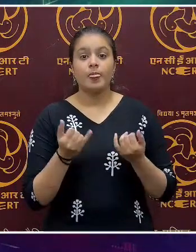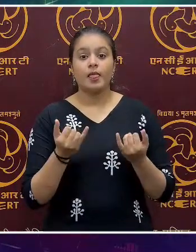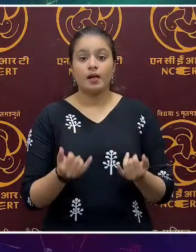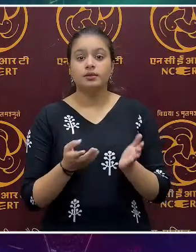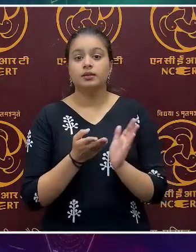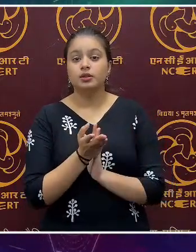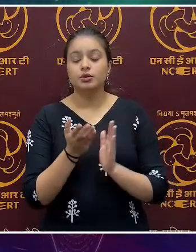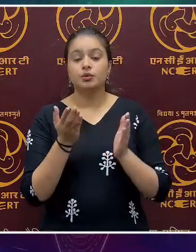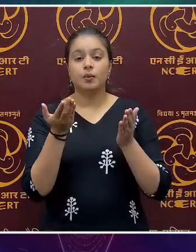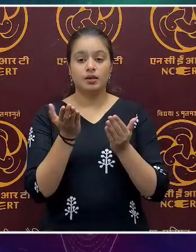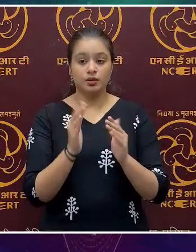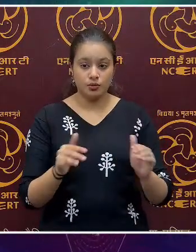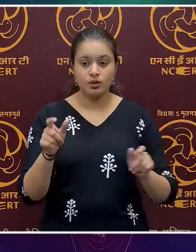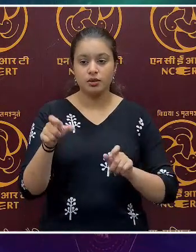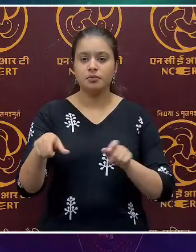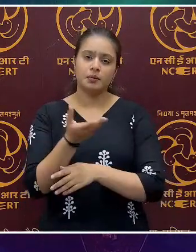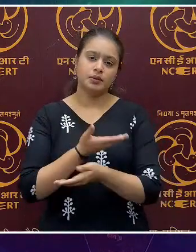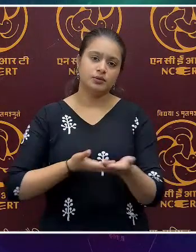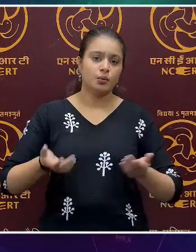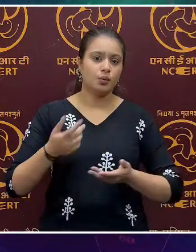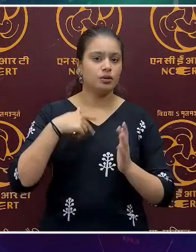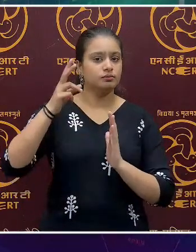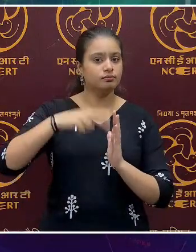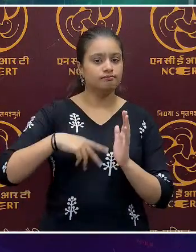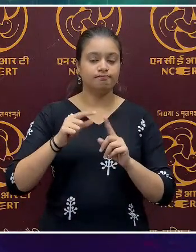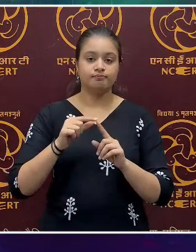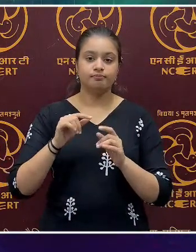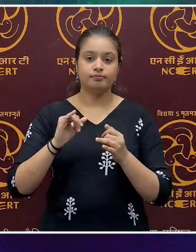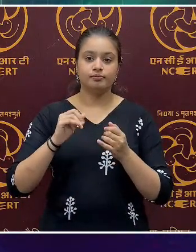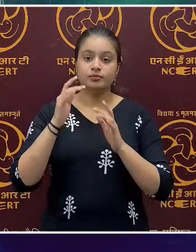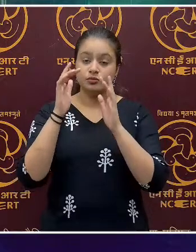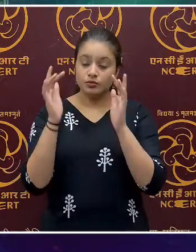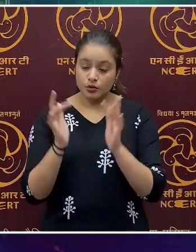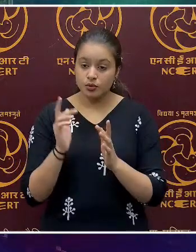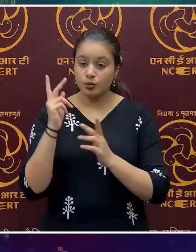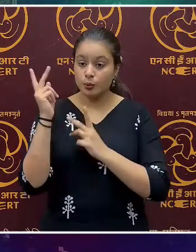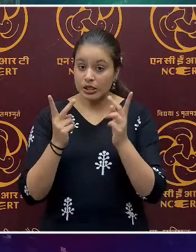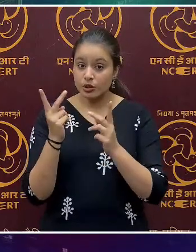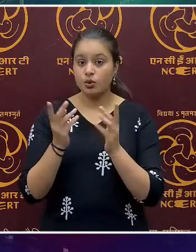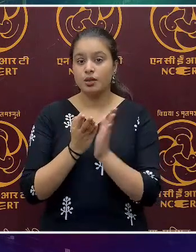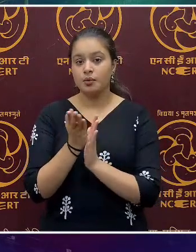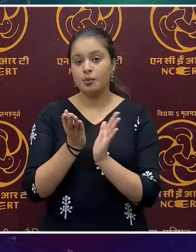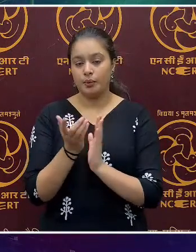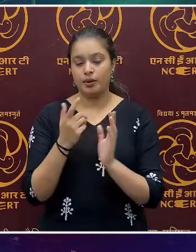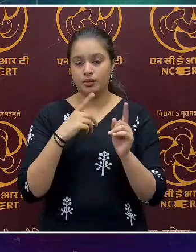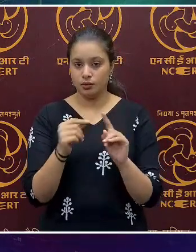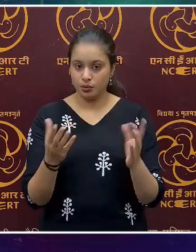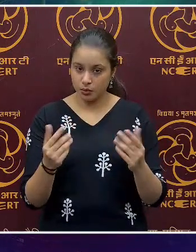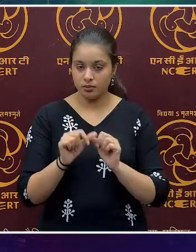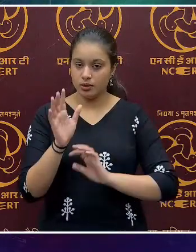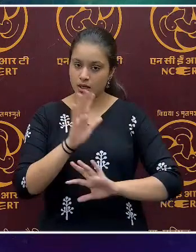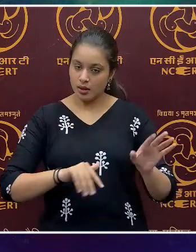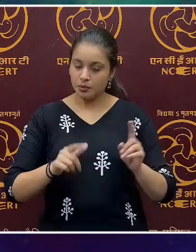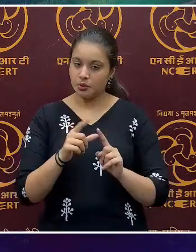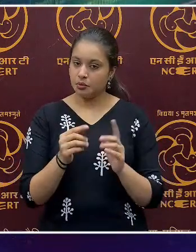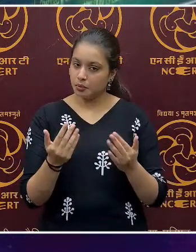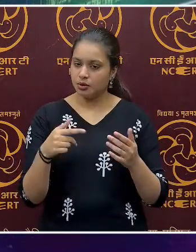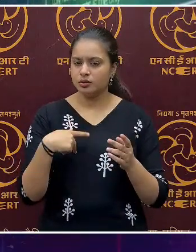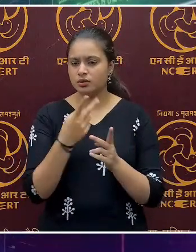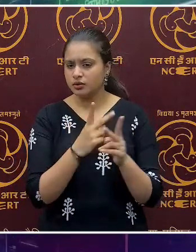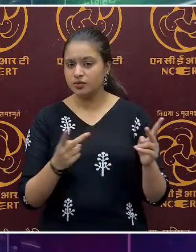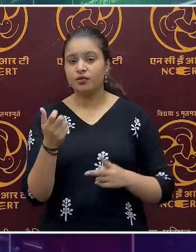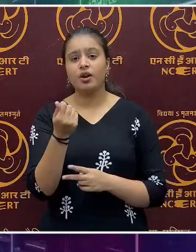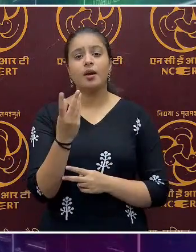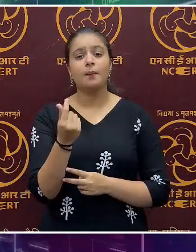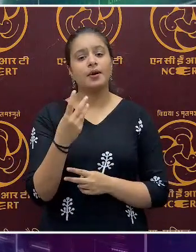method, the user can go through with this simulation and perform the different activities and perform the different numbers